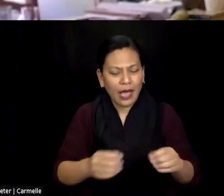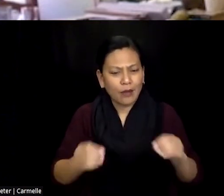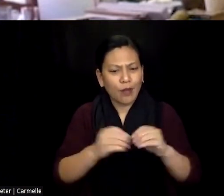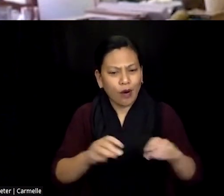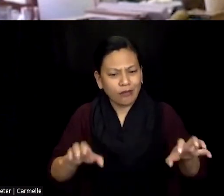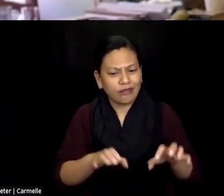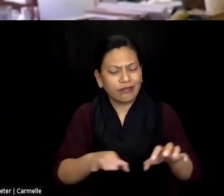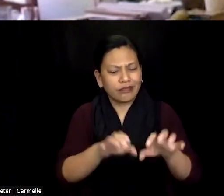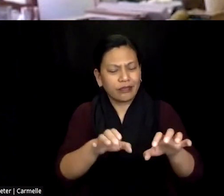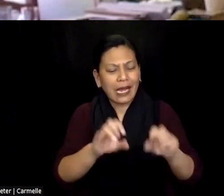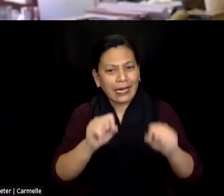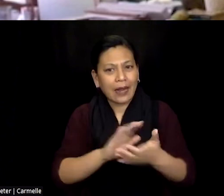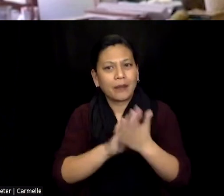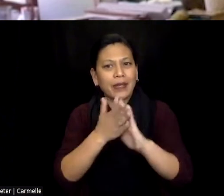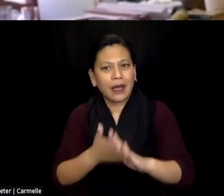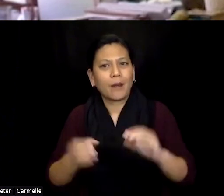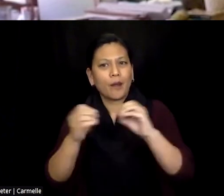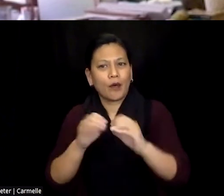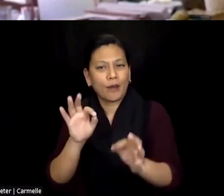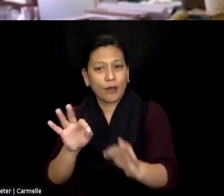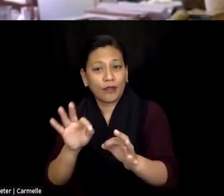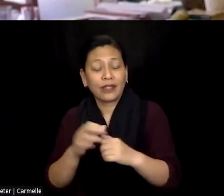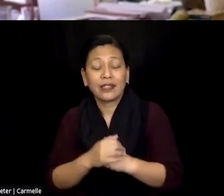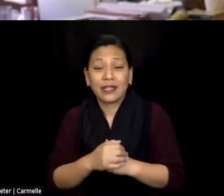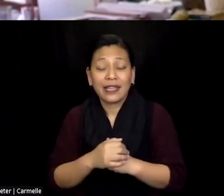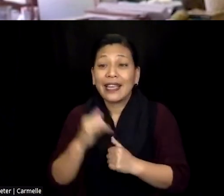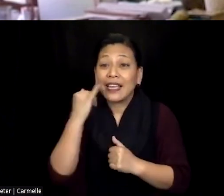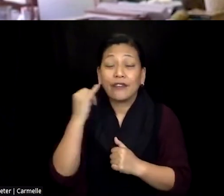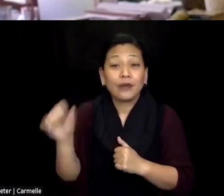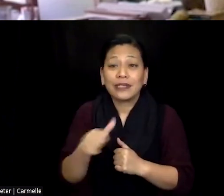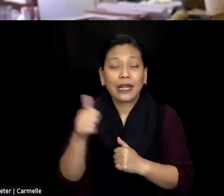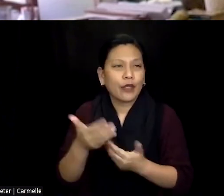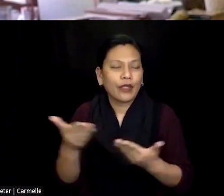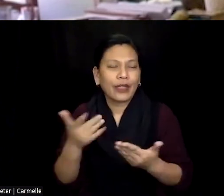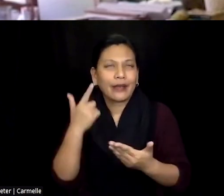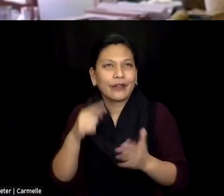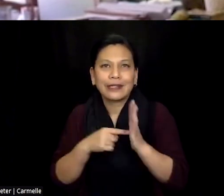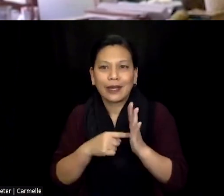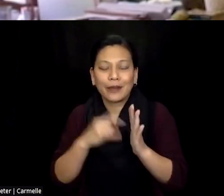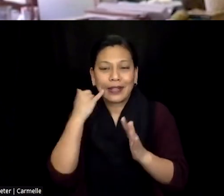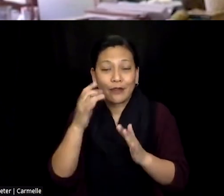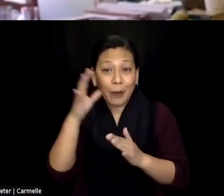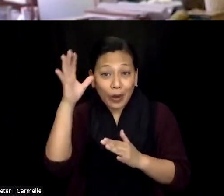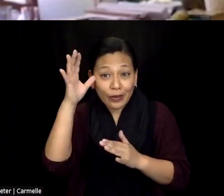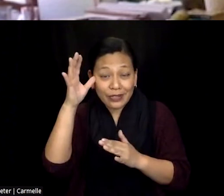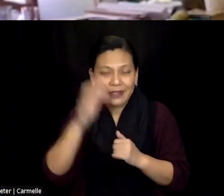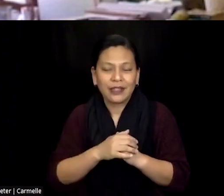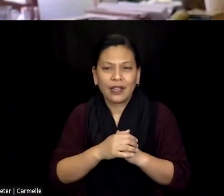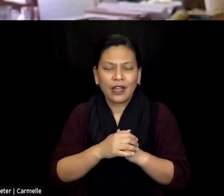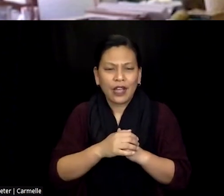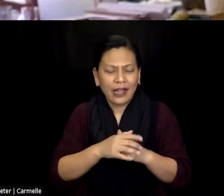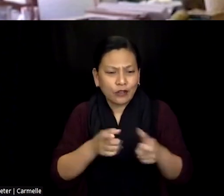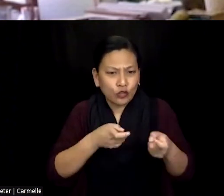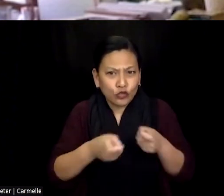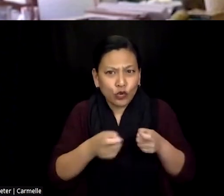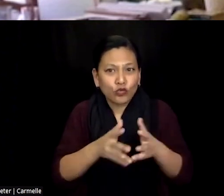perfect. And so if it was something else, if it was a different walk of life, it was parenting. Sometimes when you're over controlling of parenting, you end up having a